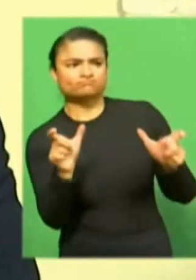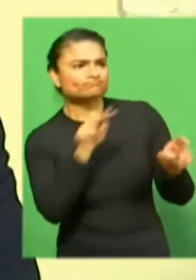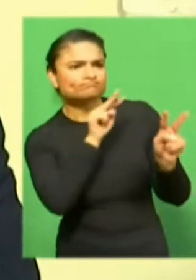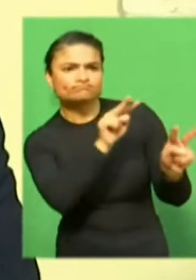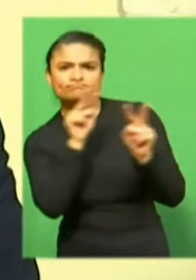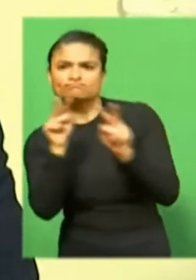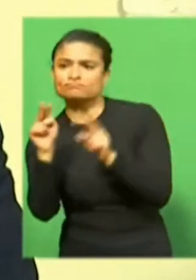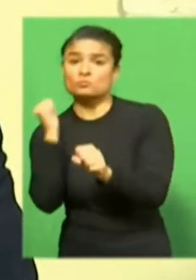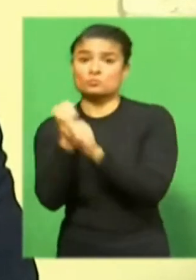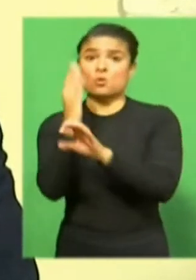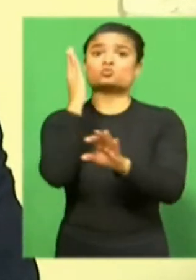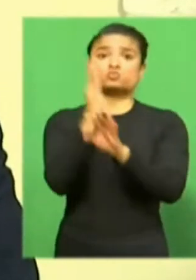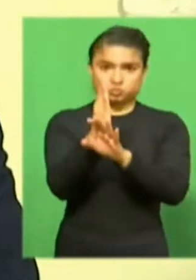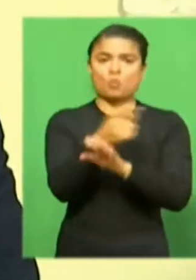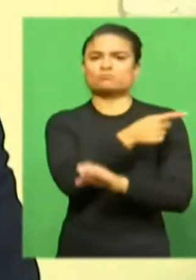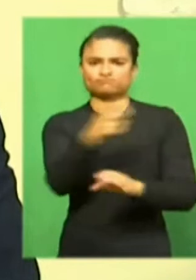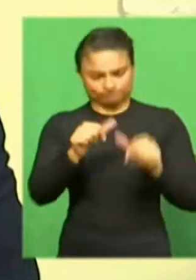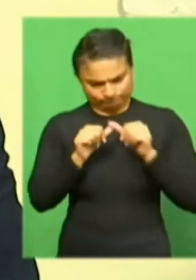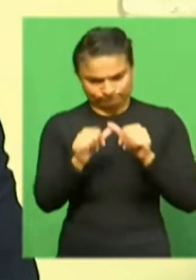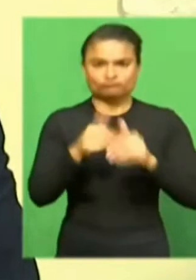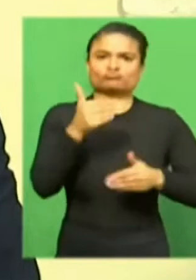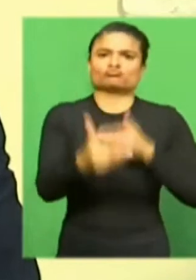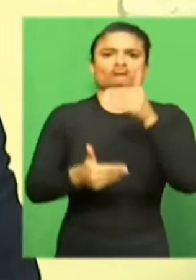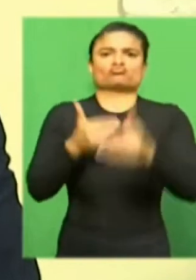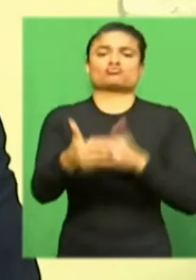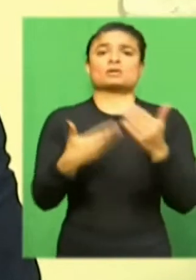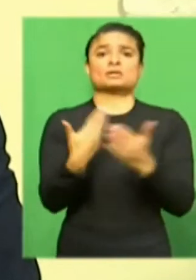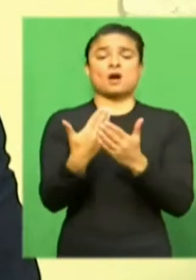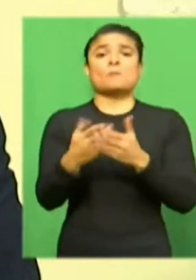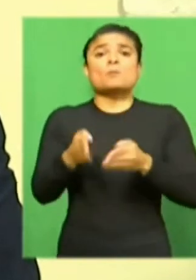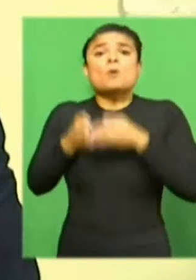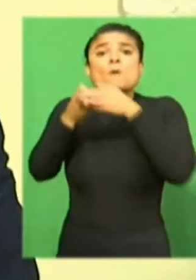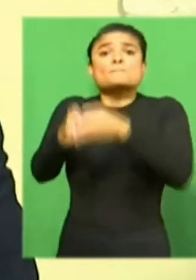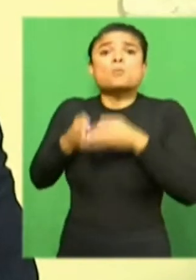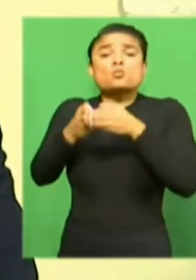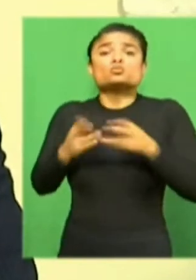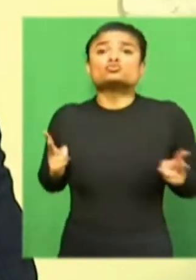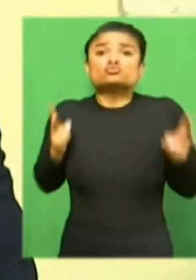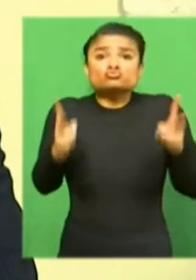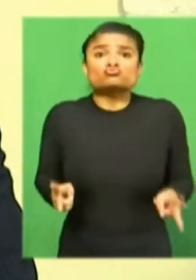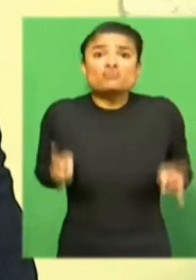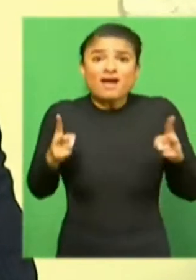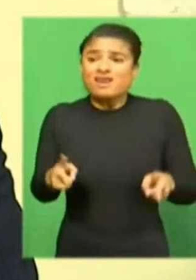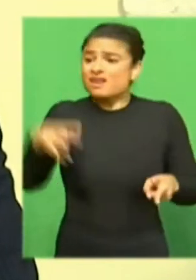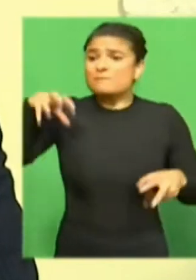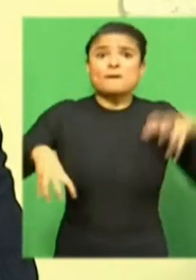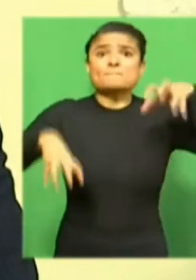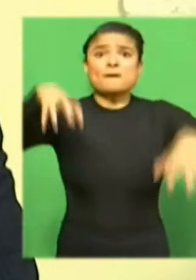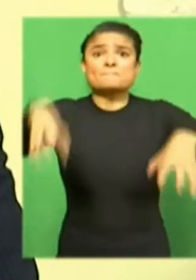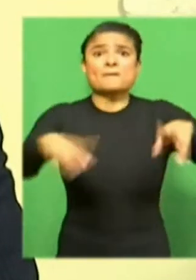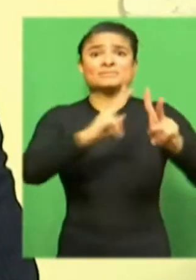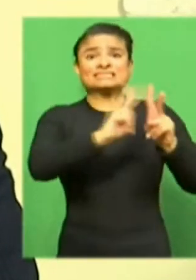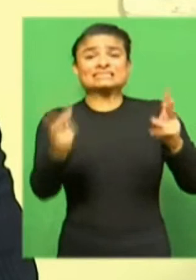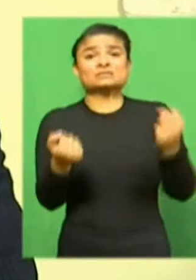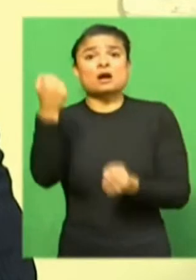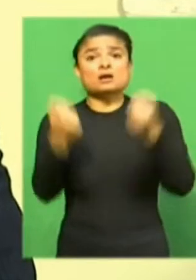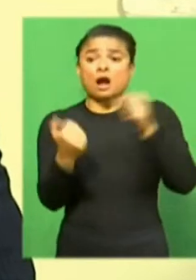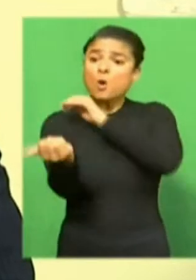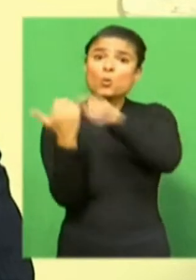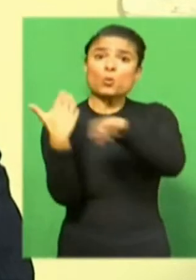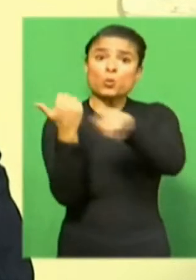to return the ports, freight rail network, and road transport to full operational